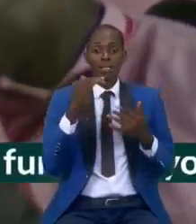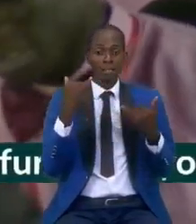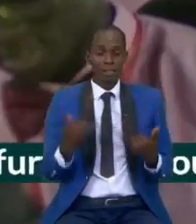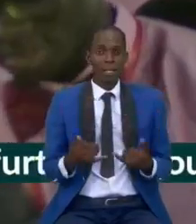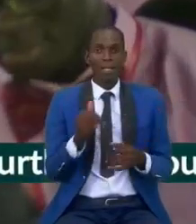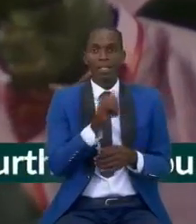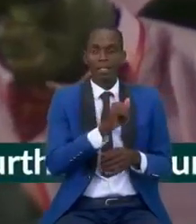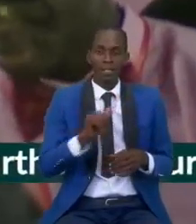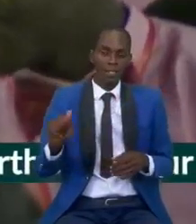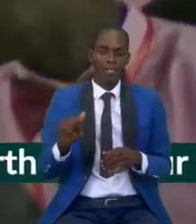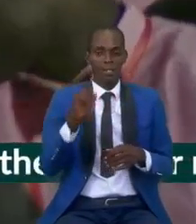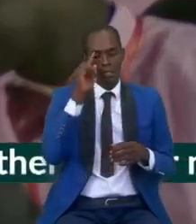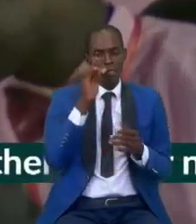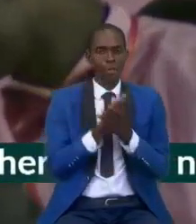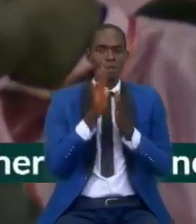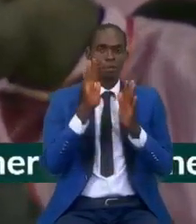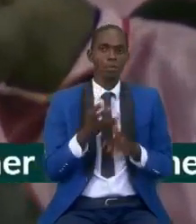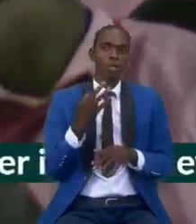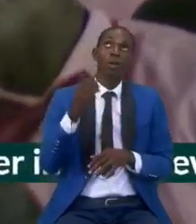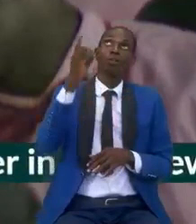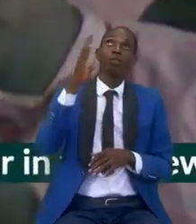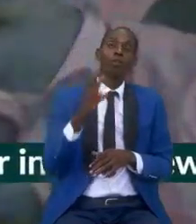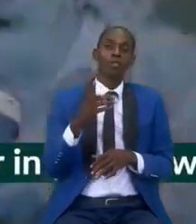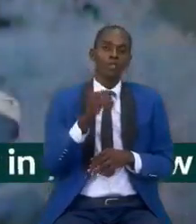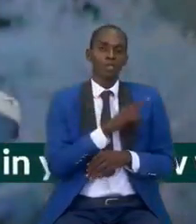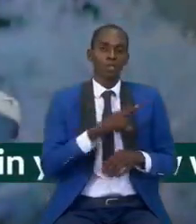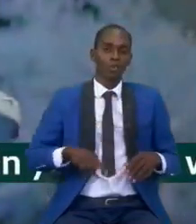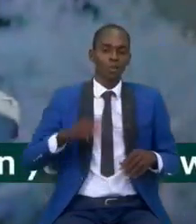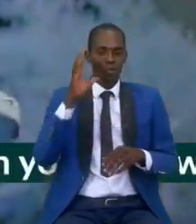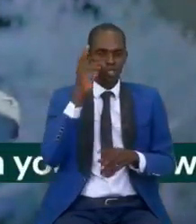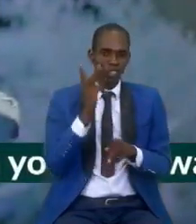experience in Jesus' name.